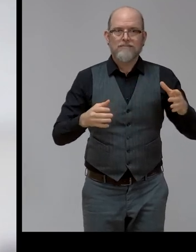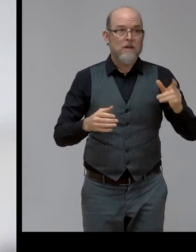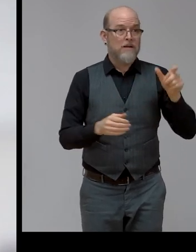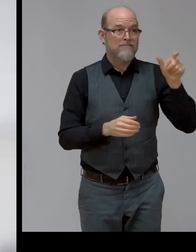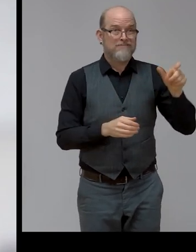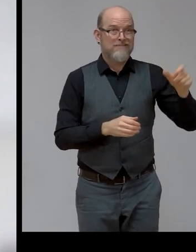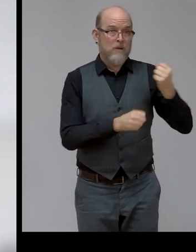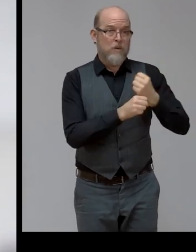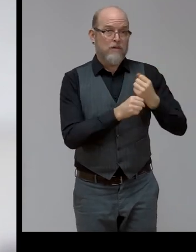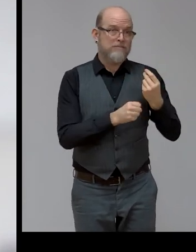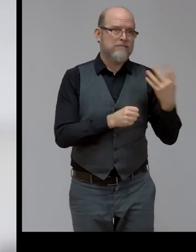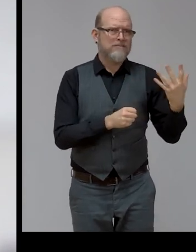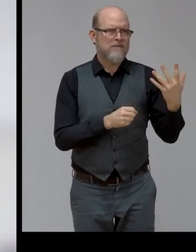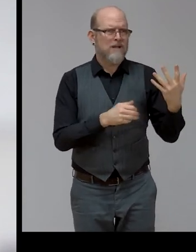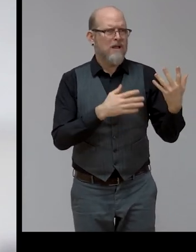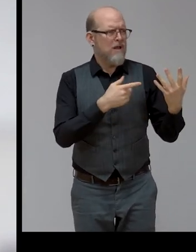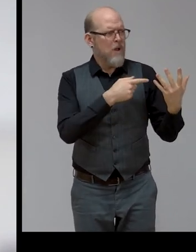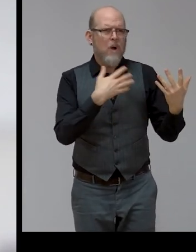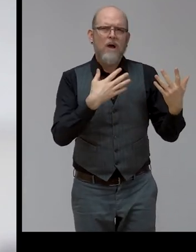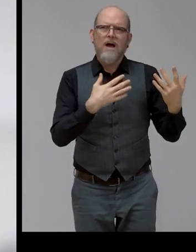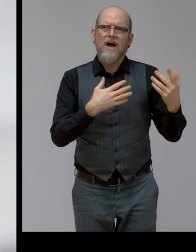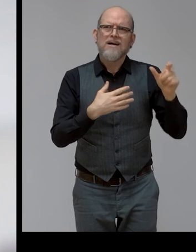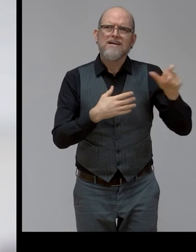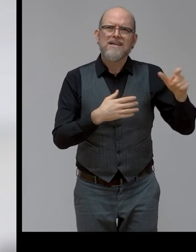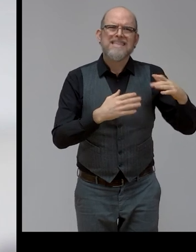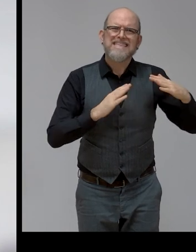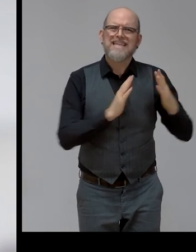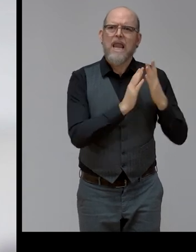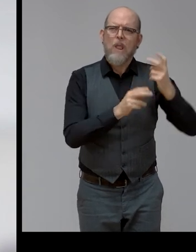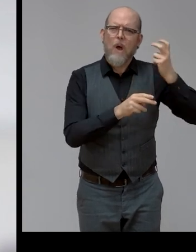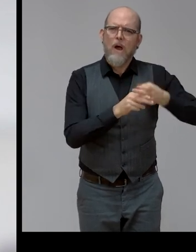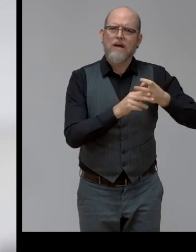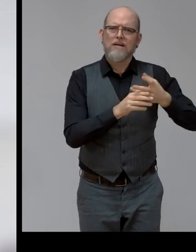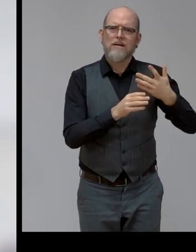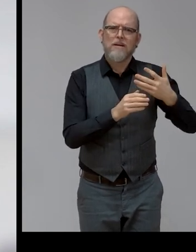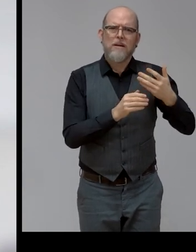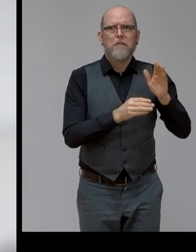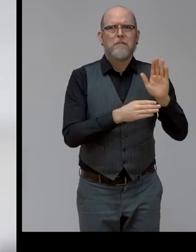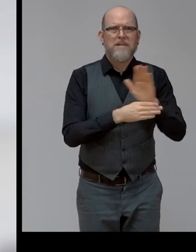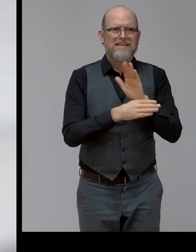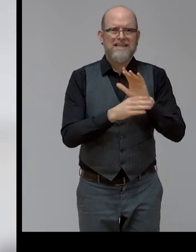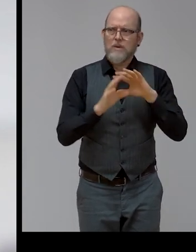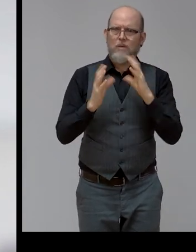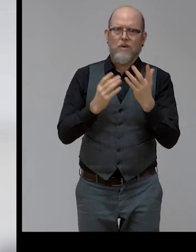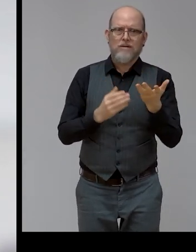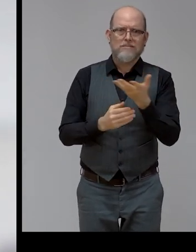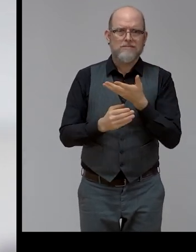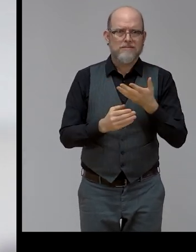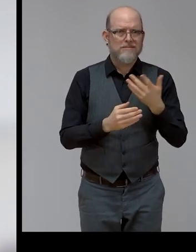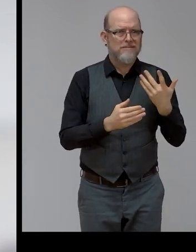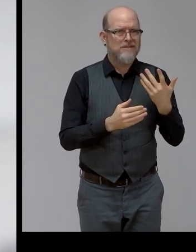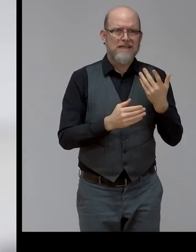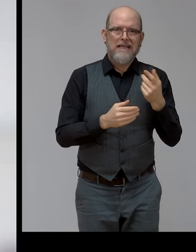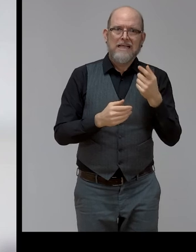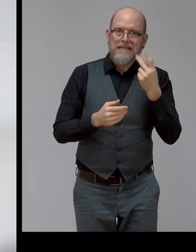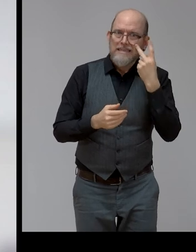that sometimes in the business world, there is a misunderstanding with respect to